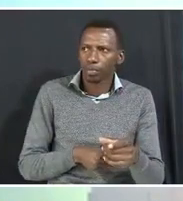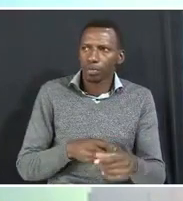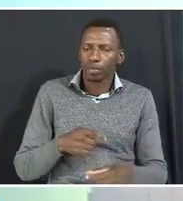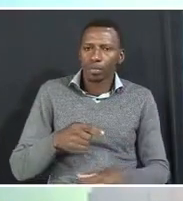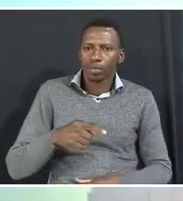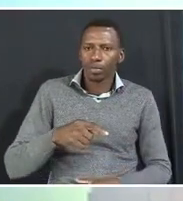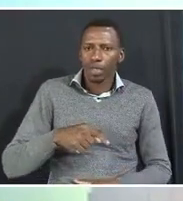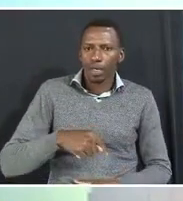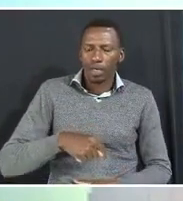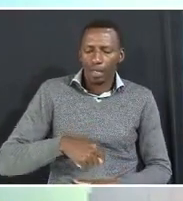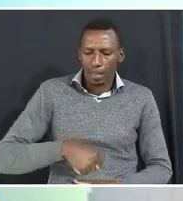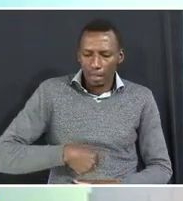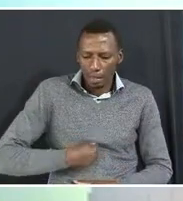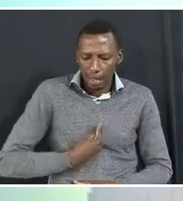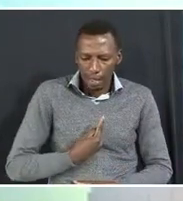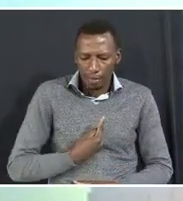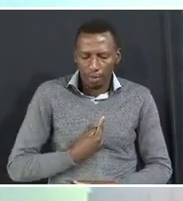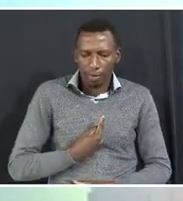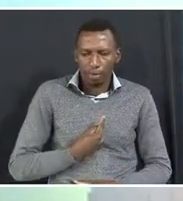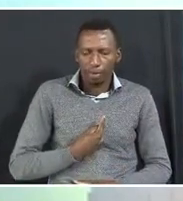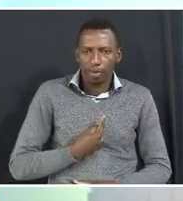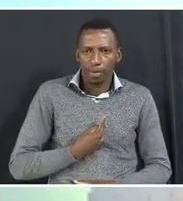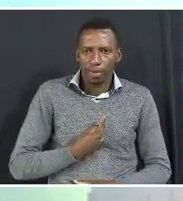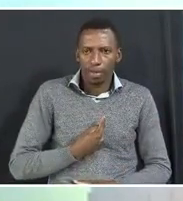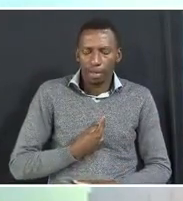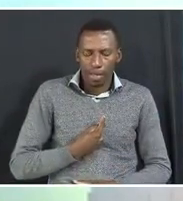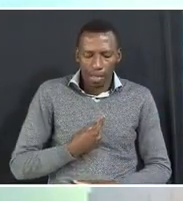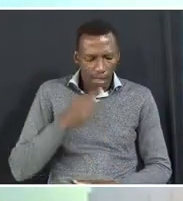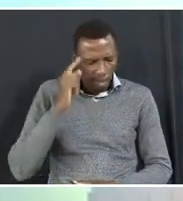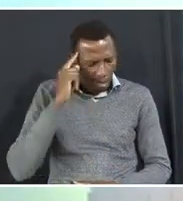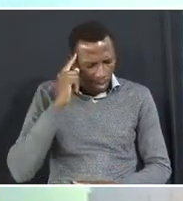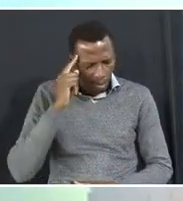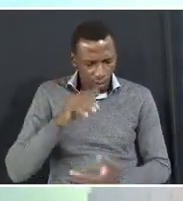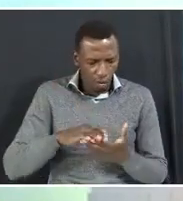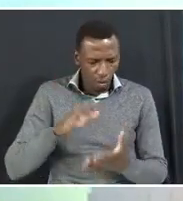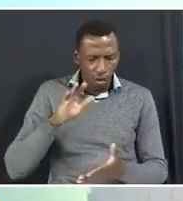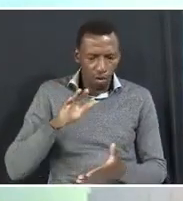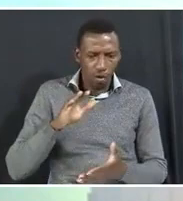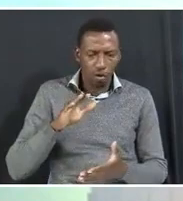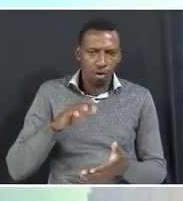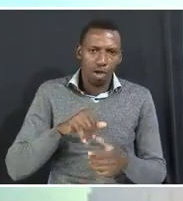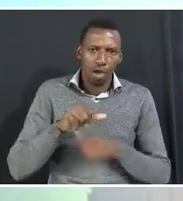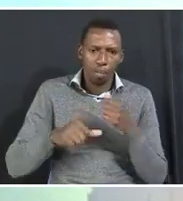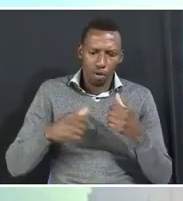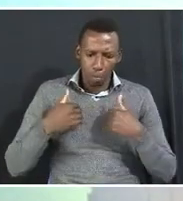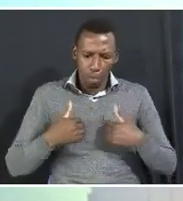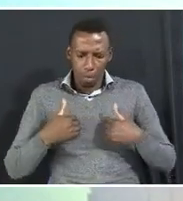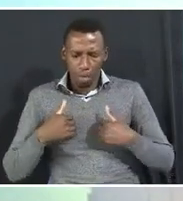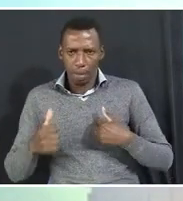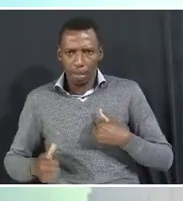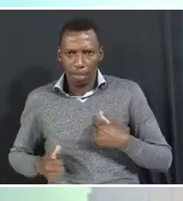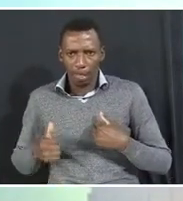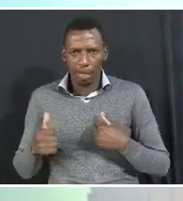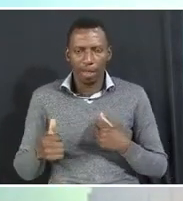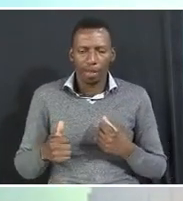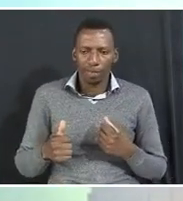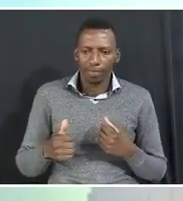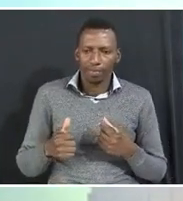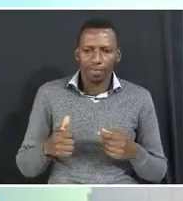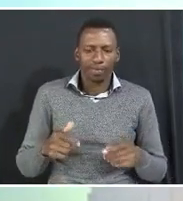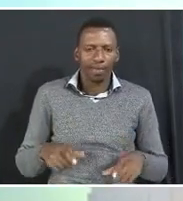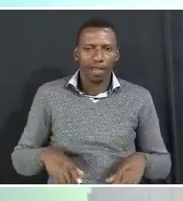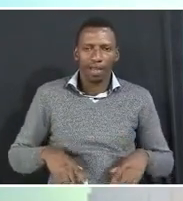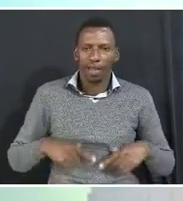Self-centered life. When you begin to think more of what it is about me, life becomes